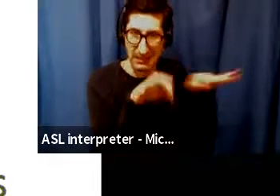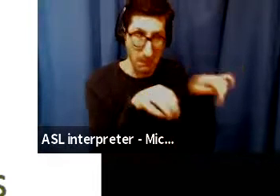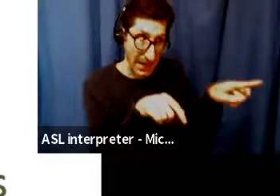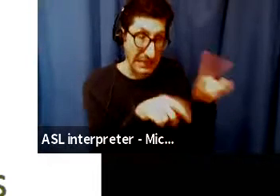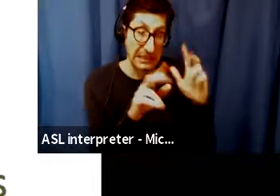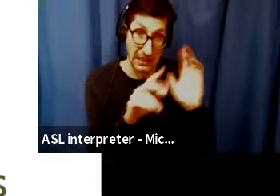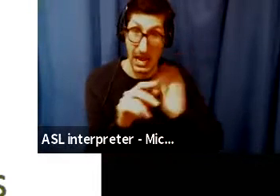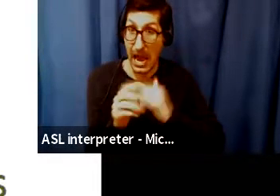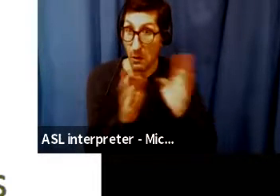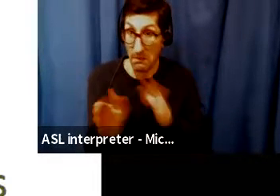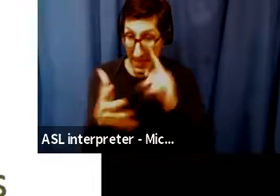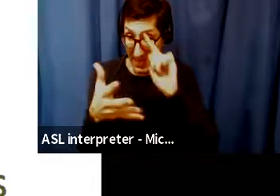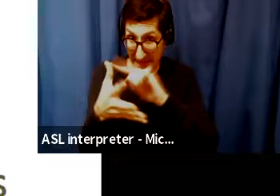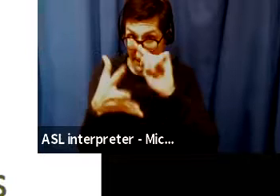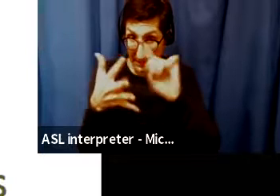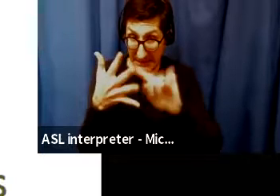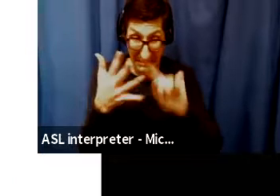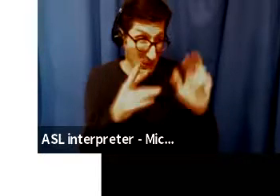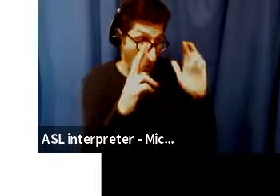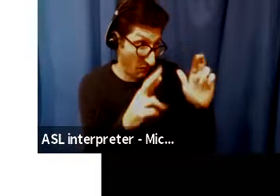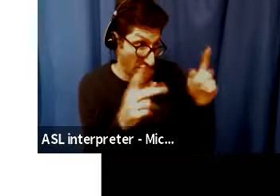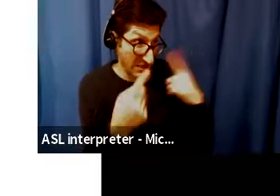to work out for you to come to our office.